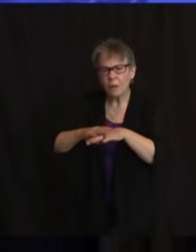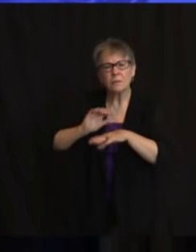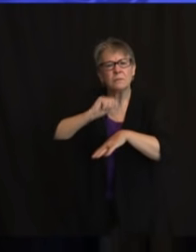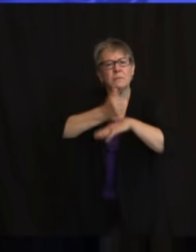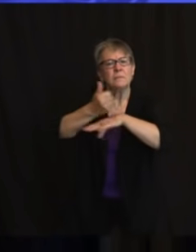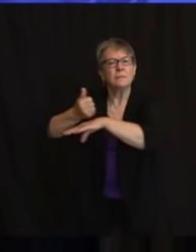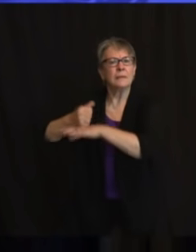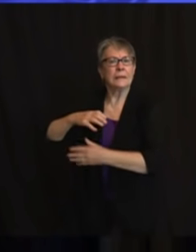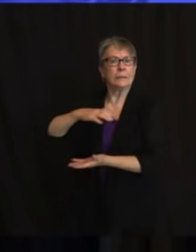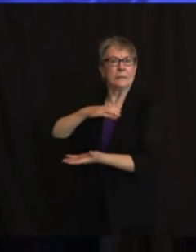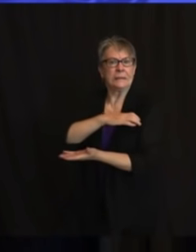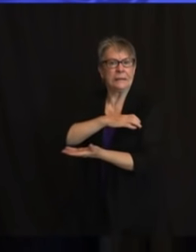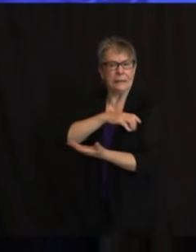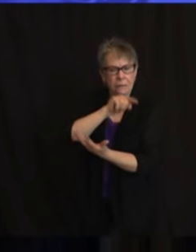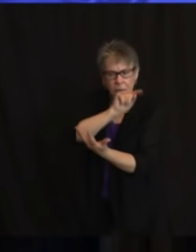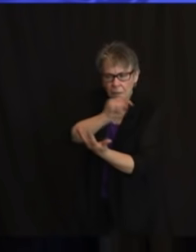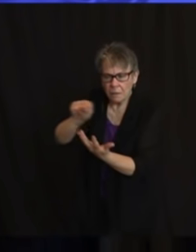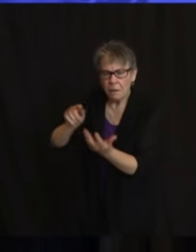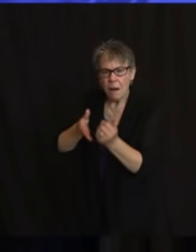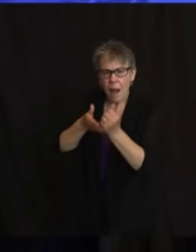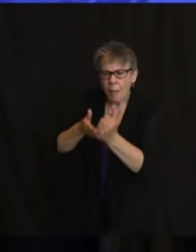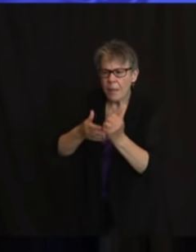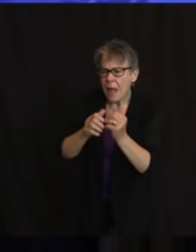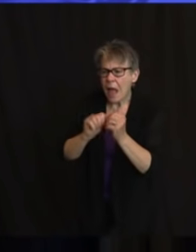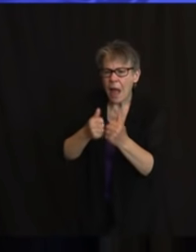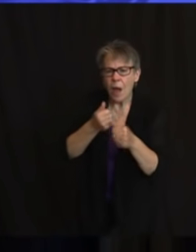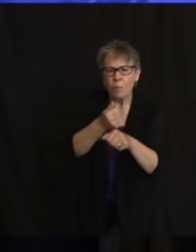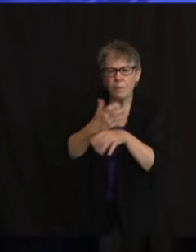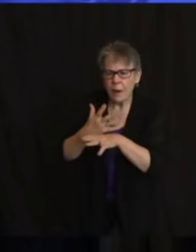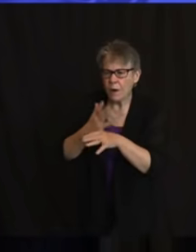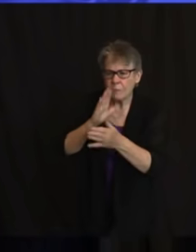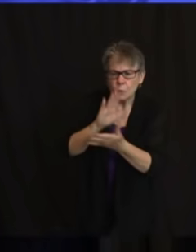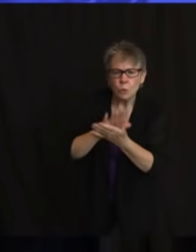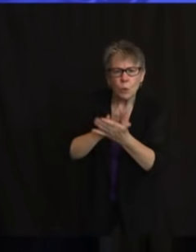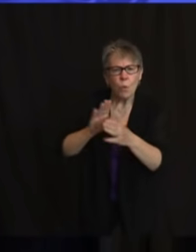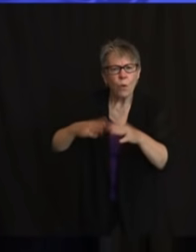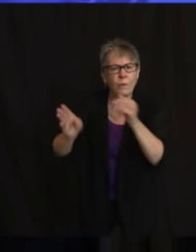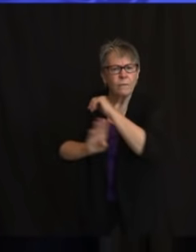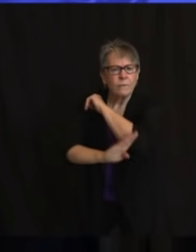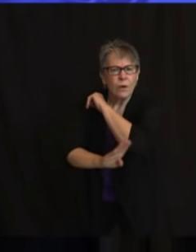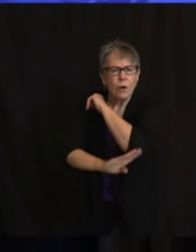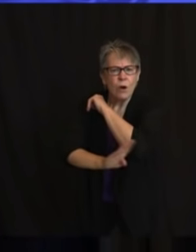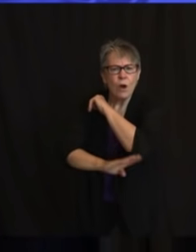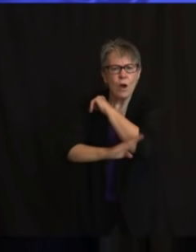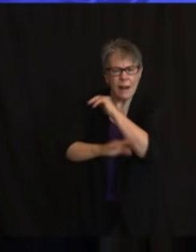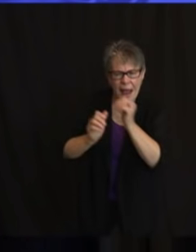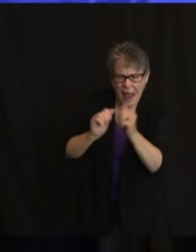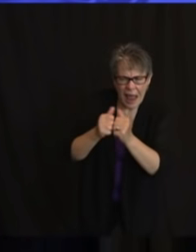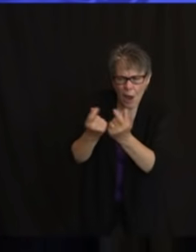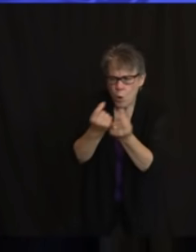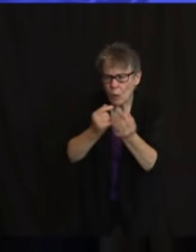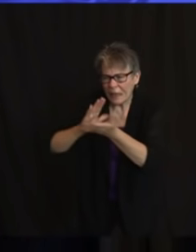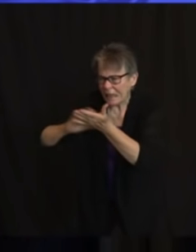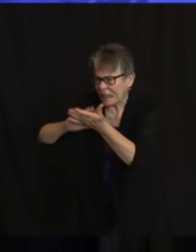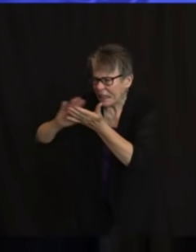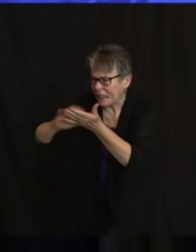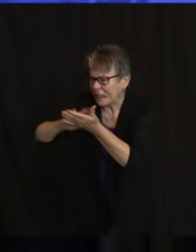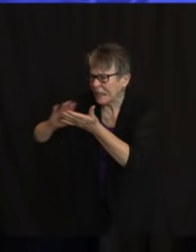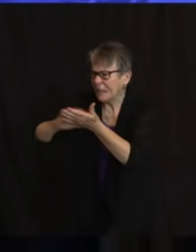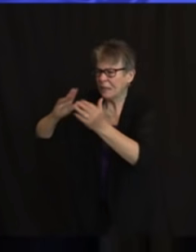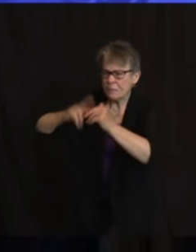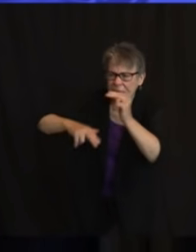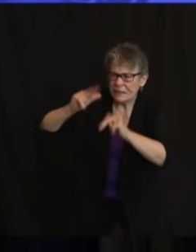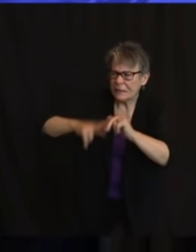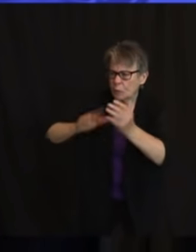guiding policy principle through this work is that each local community knows that their students best, and our job is to provide every flexibility we